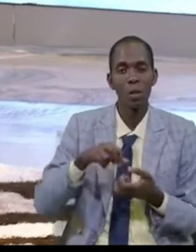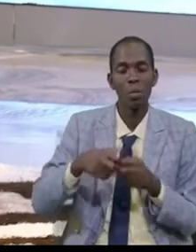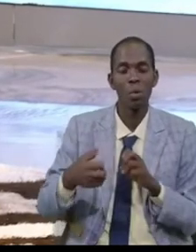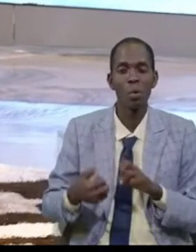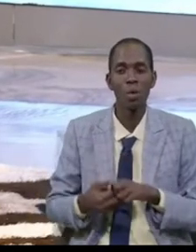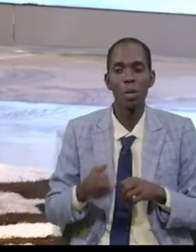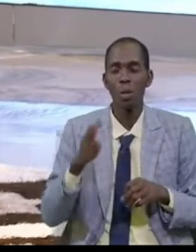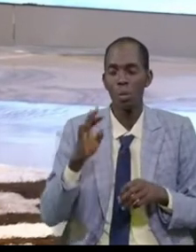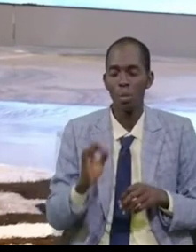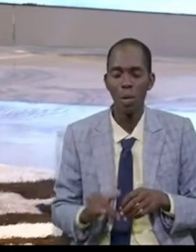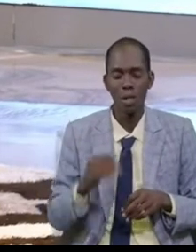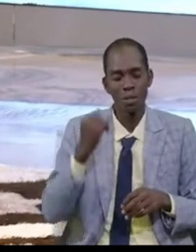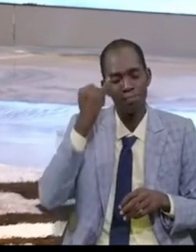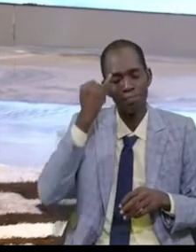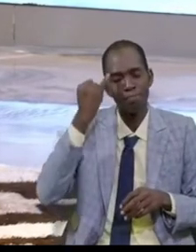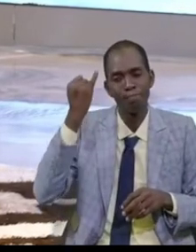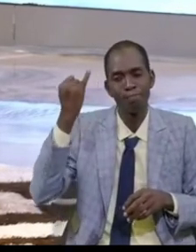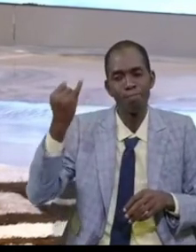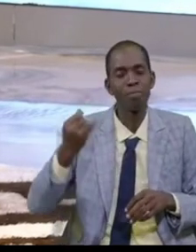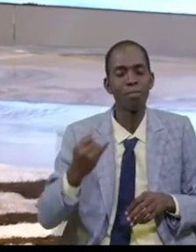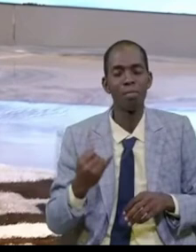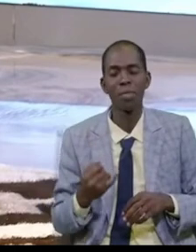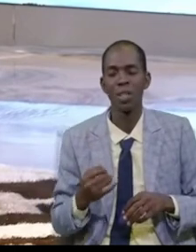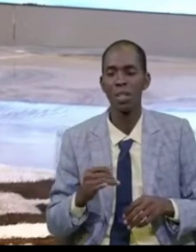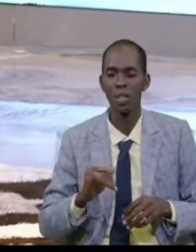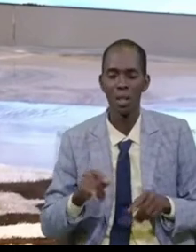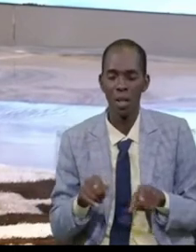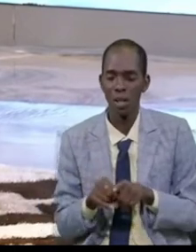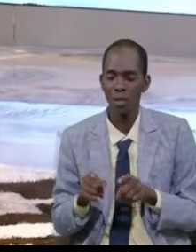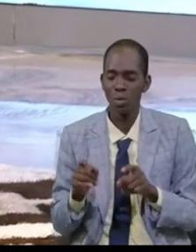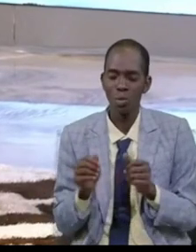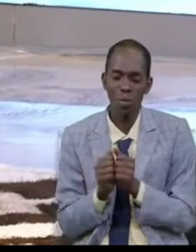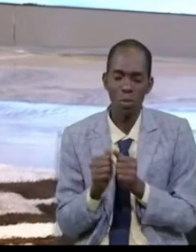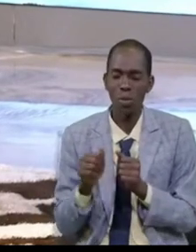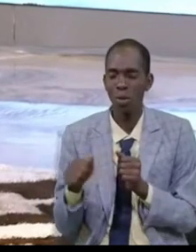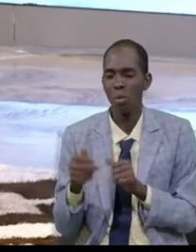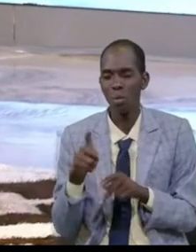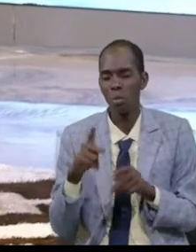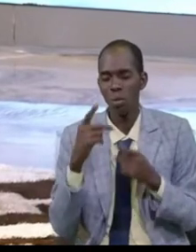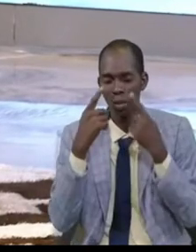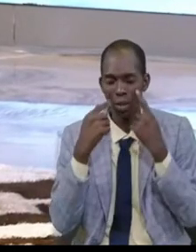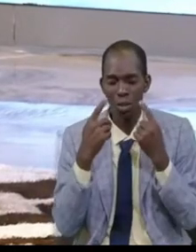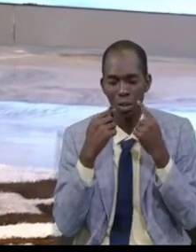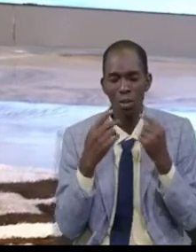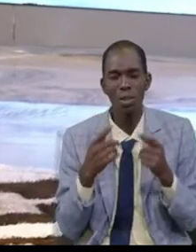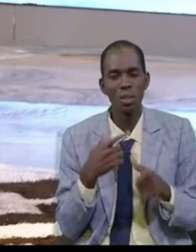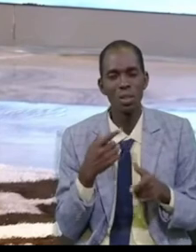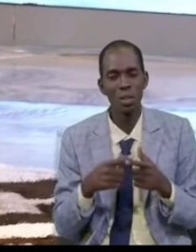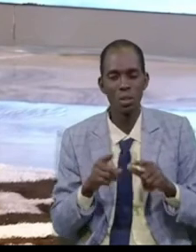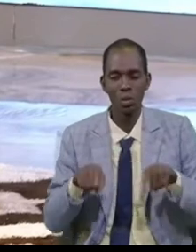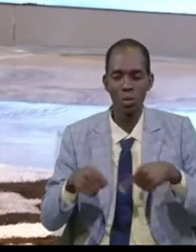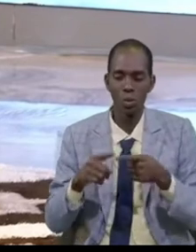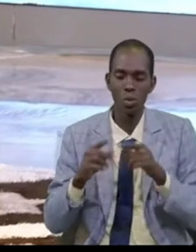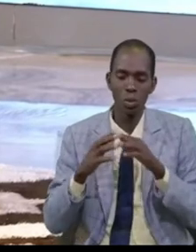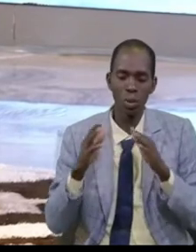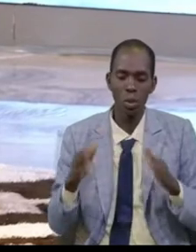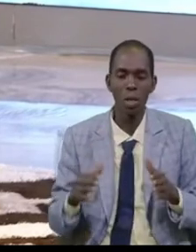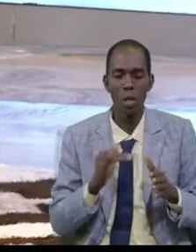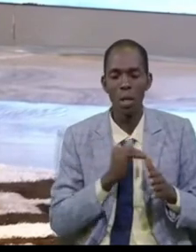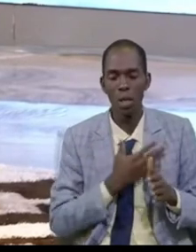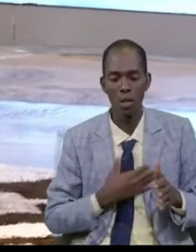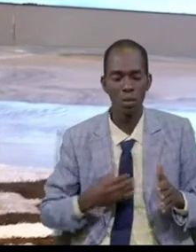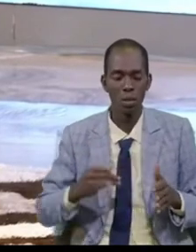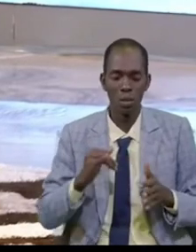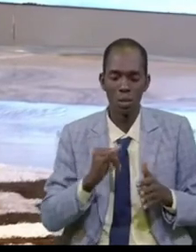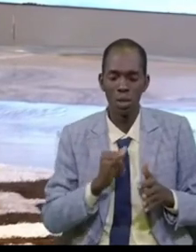with those who are weeping, I go to their houses, and then I empathize, I sympathize,